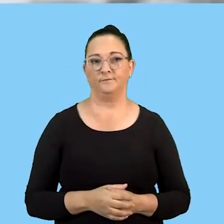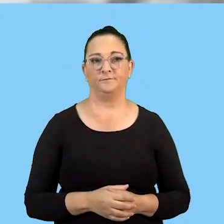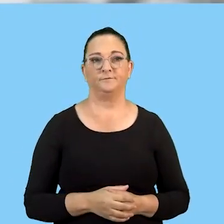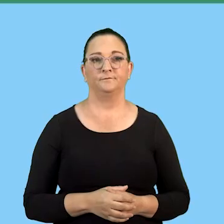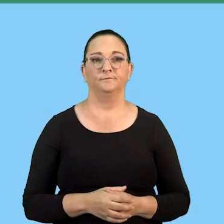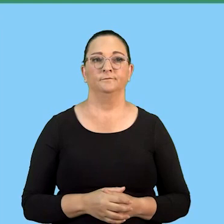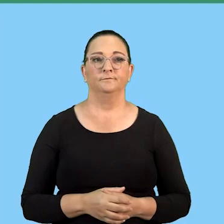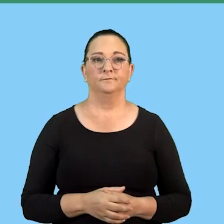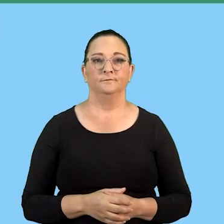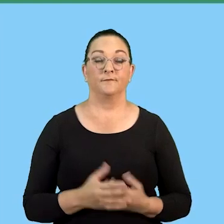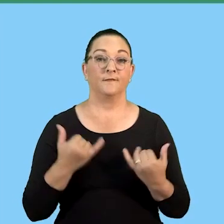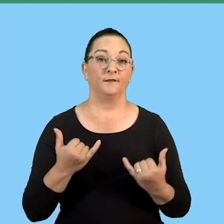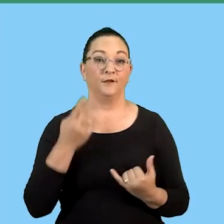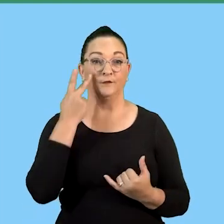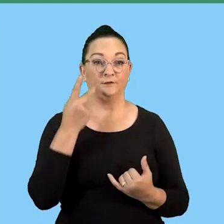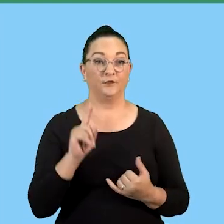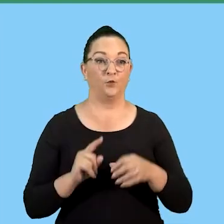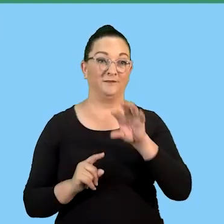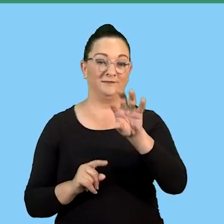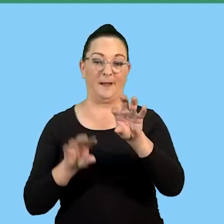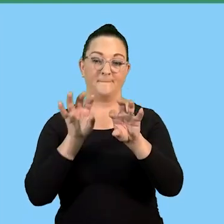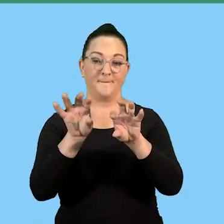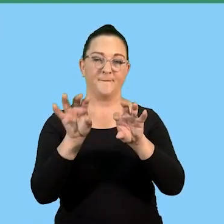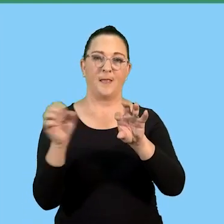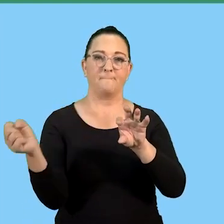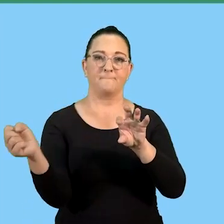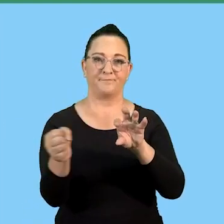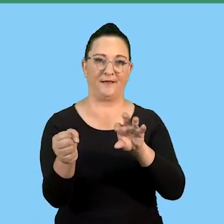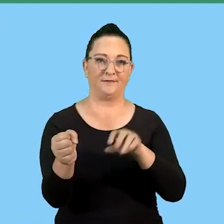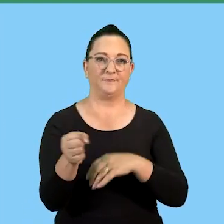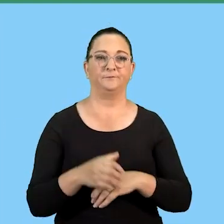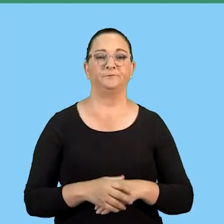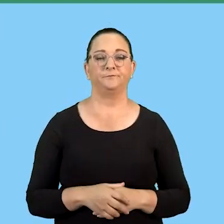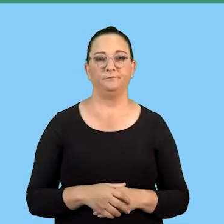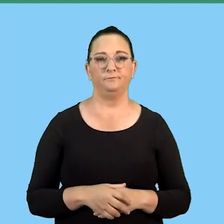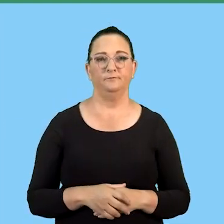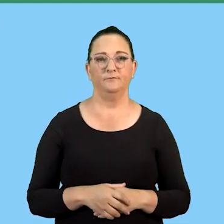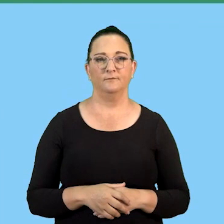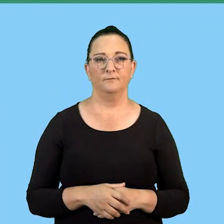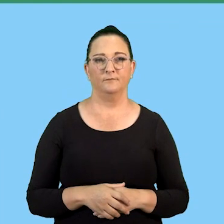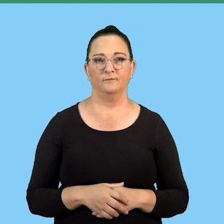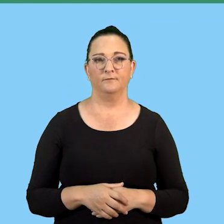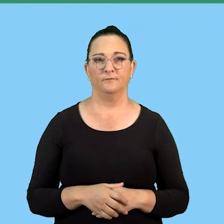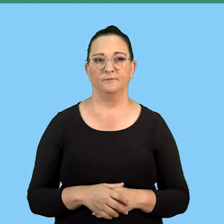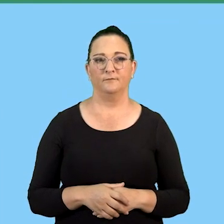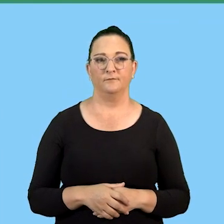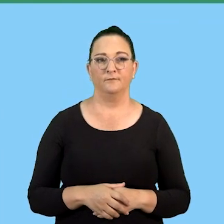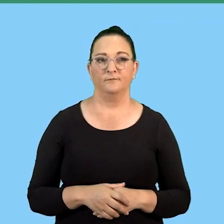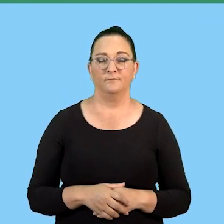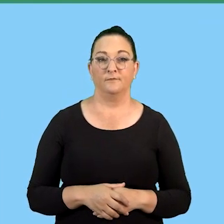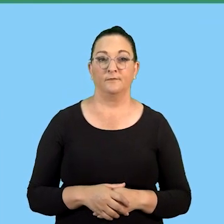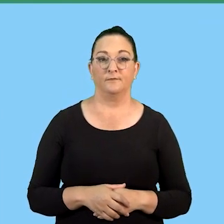Now, let's look now at what we call placement. Now, if you are following, you will note